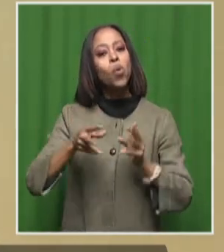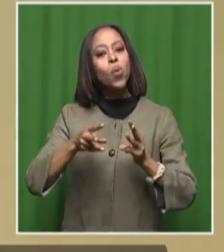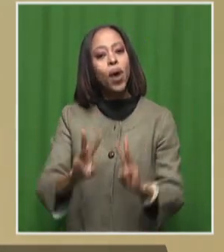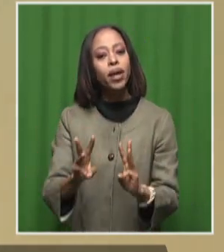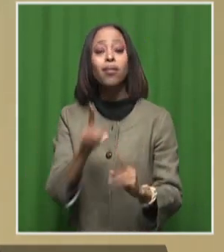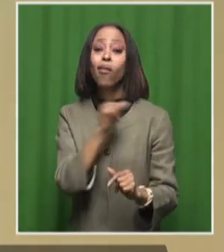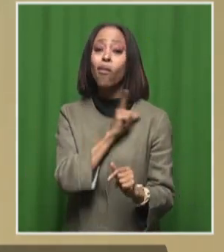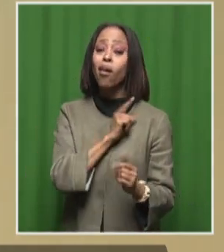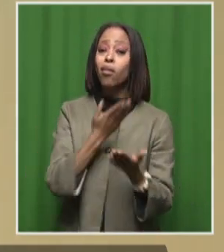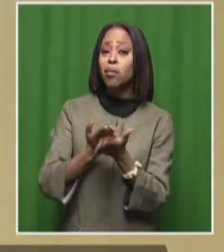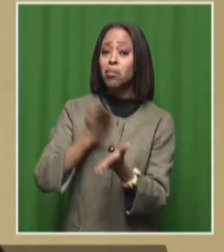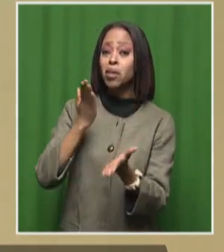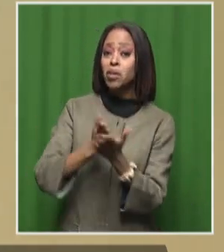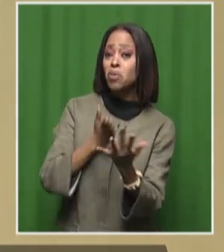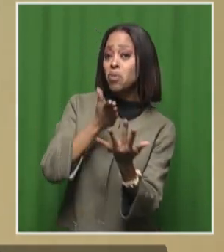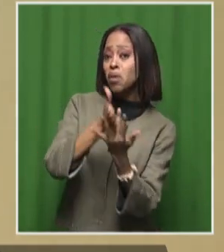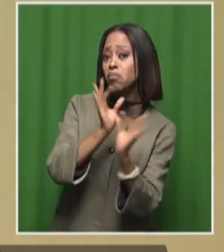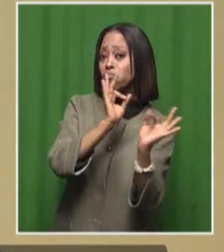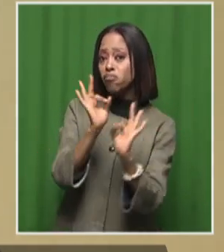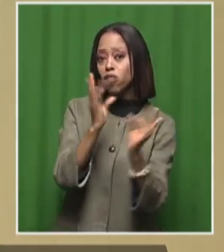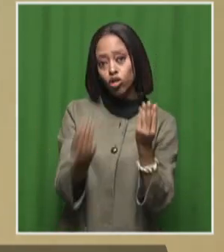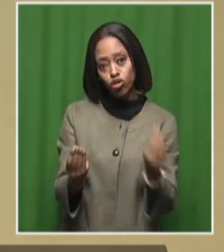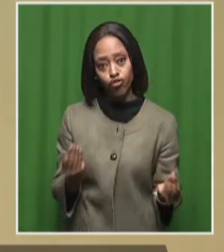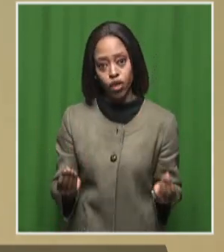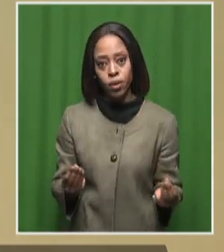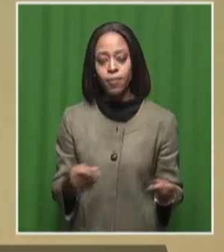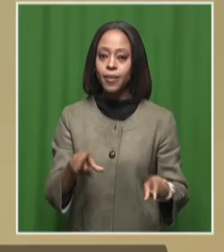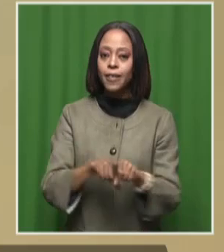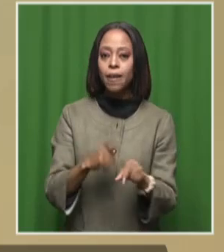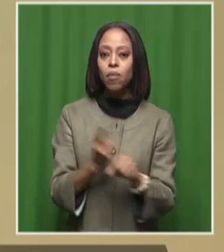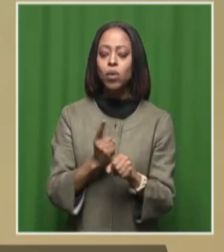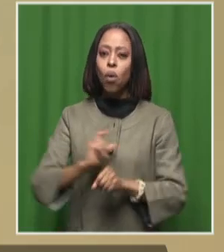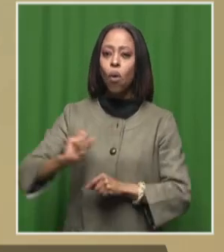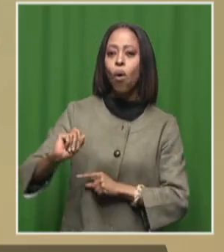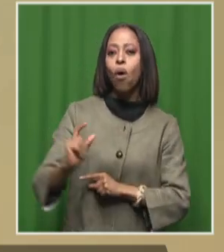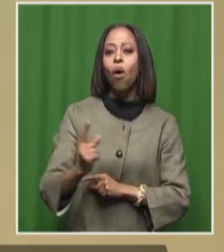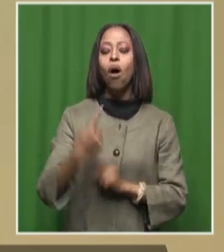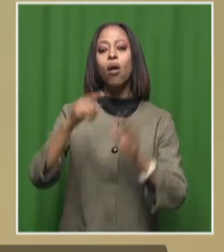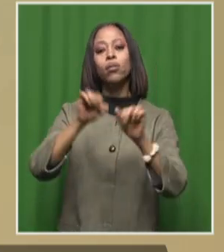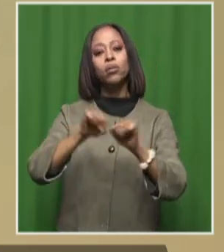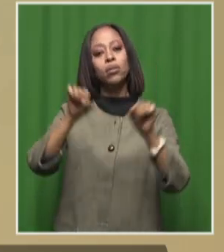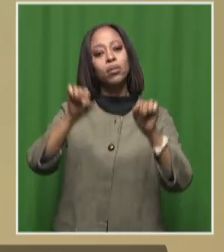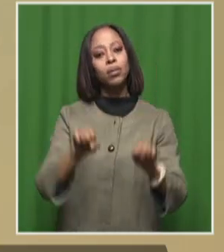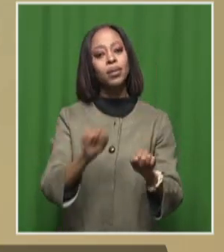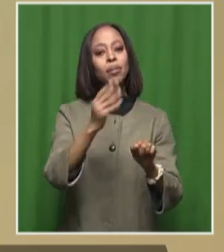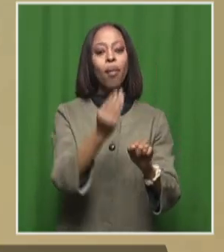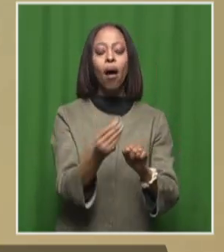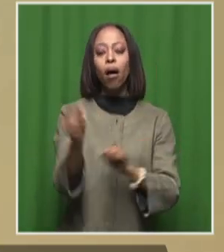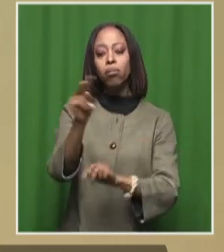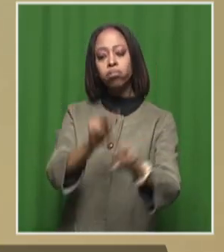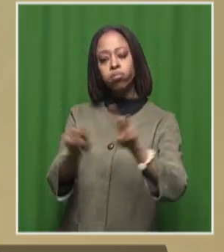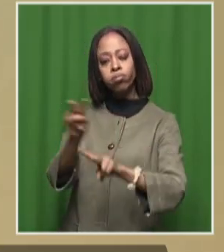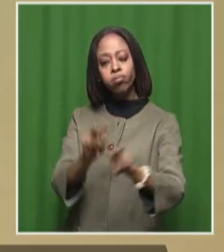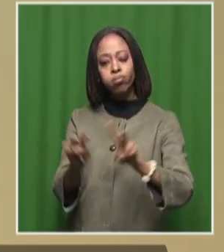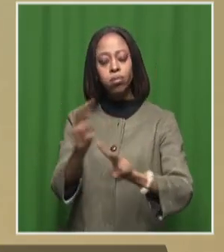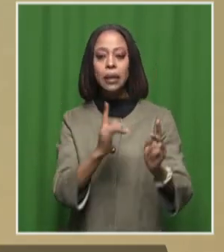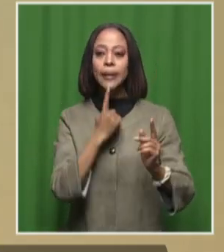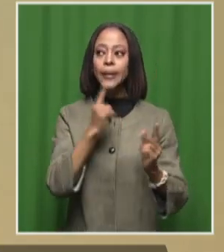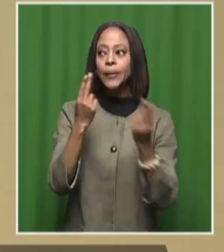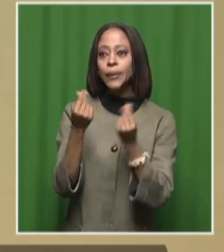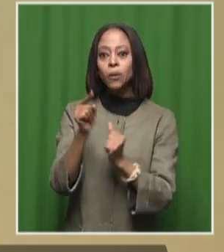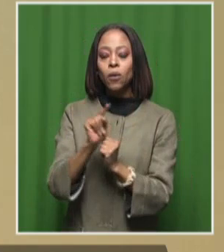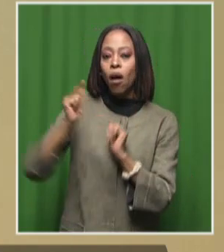that we are reaching the right children. And the health system must have possibility of supervising what is being done at